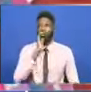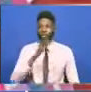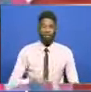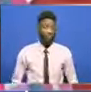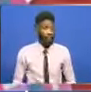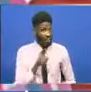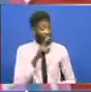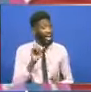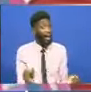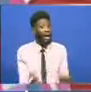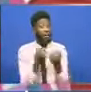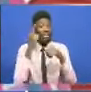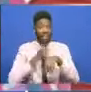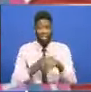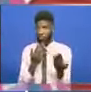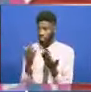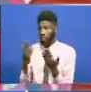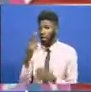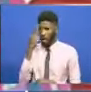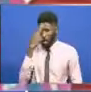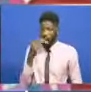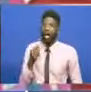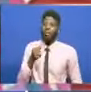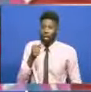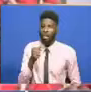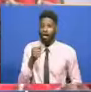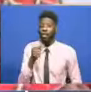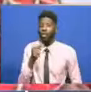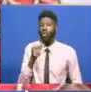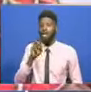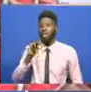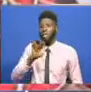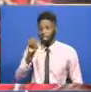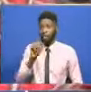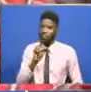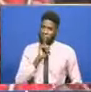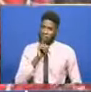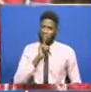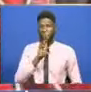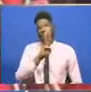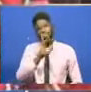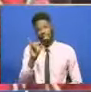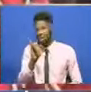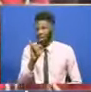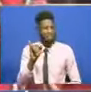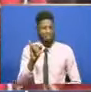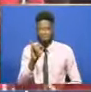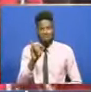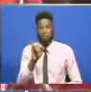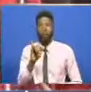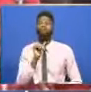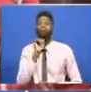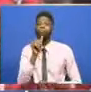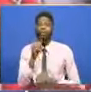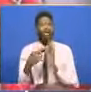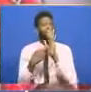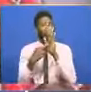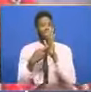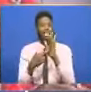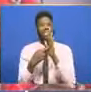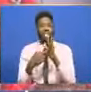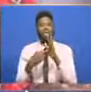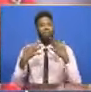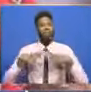Kajiado Assembly MCAs poked holes in the draft, saying it doesn't represent views of common wananchi and that county